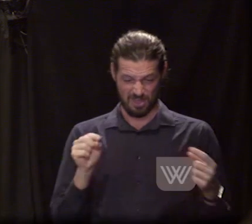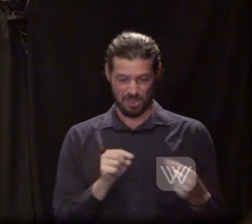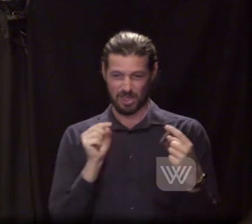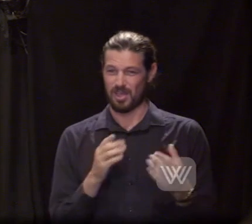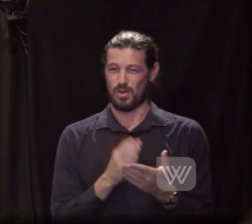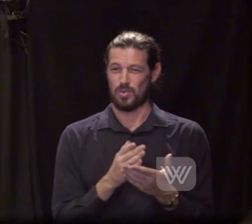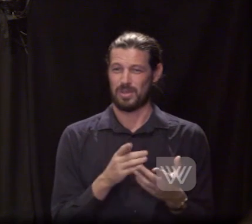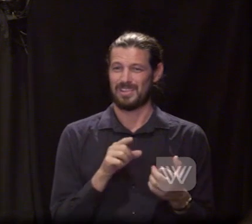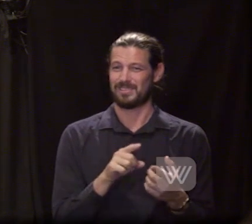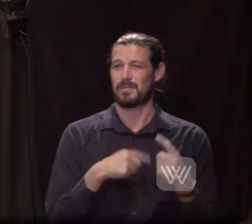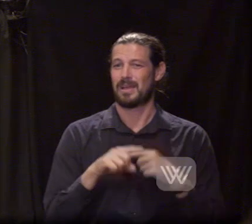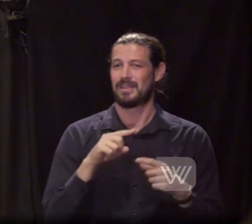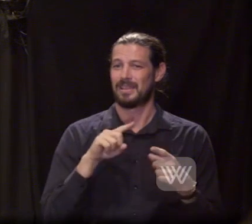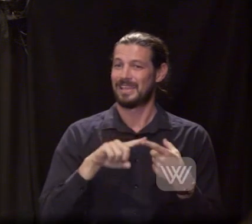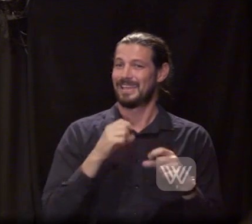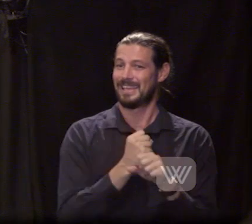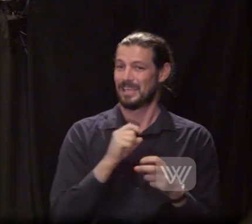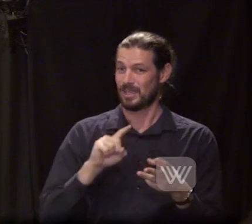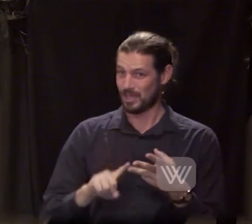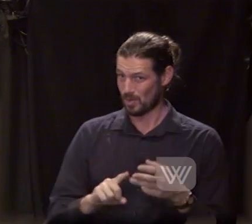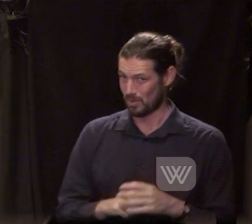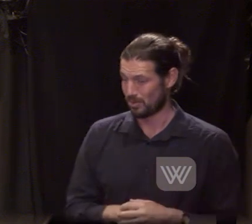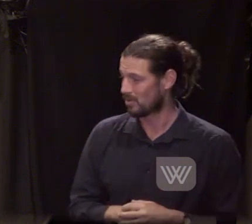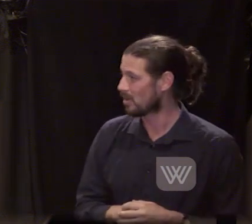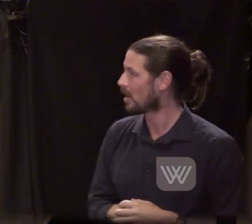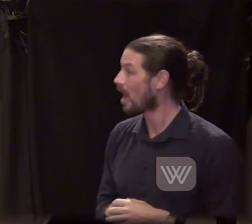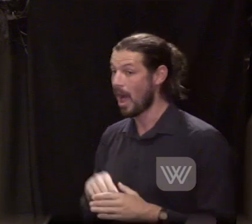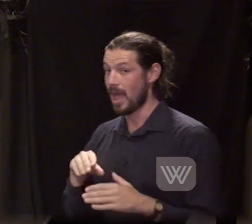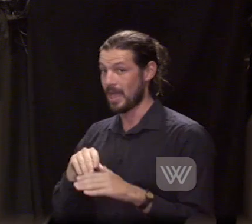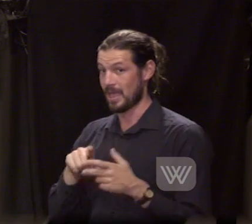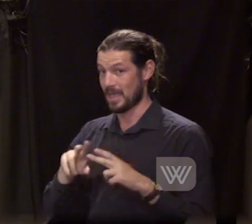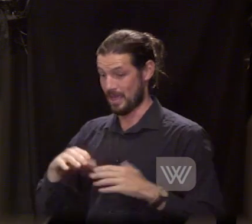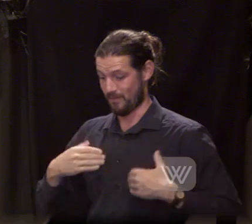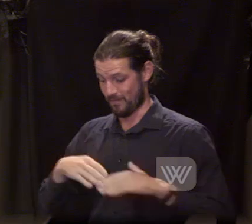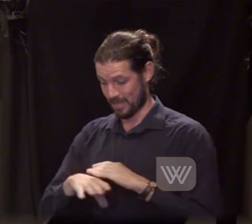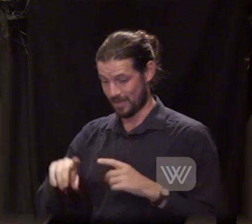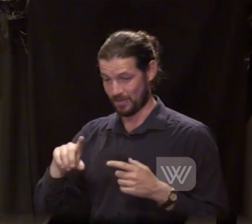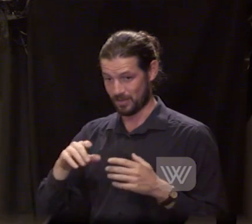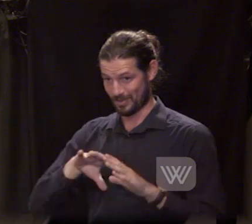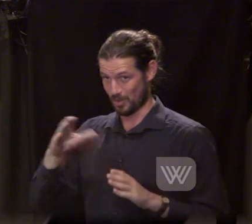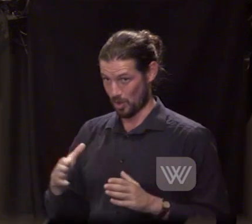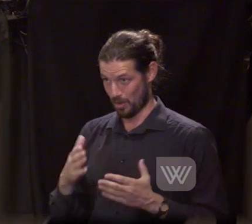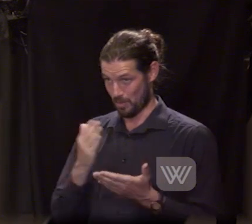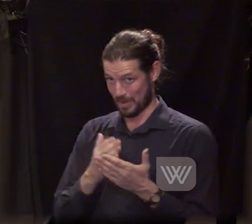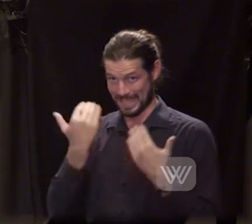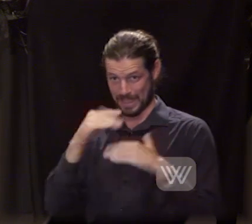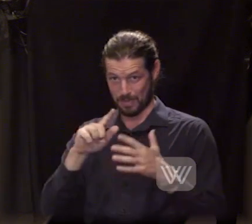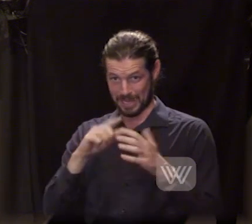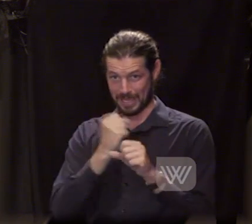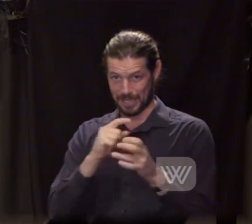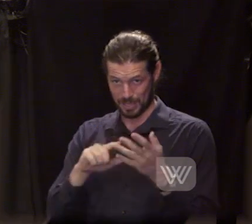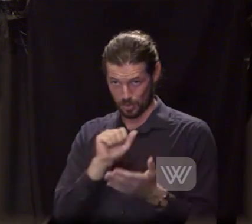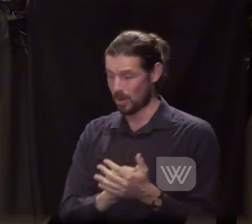I guess being in a small dome, that really limits the size of your ego, right? Yeah. You pretty much had to check it at the door and say, you know what, I don't know